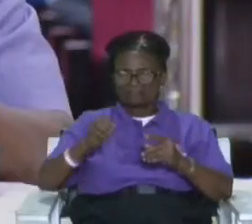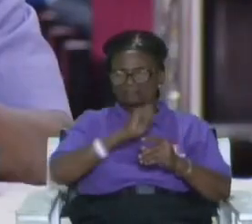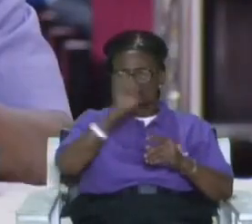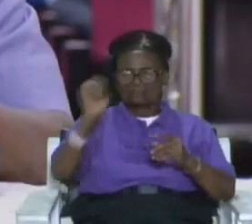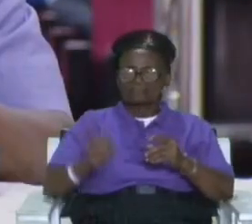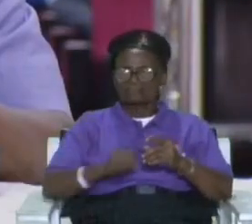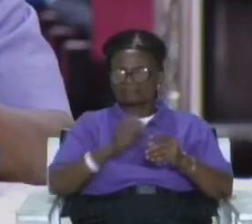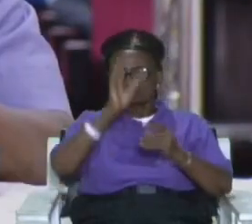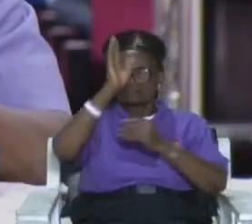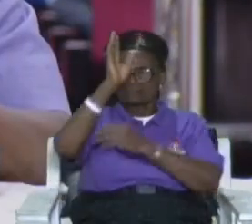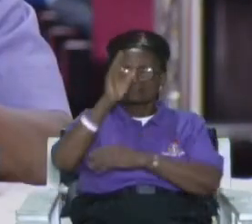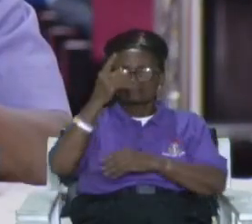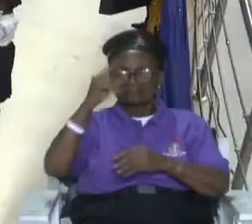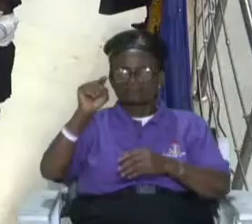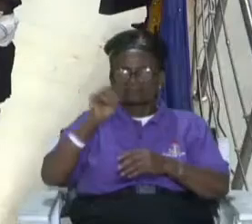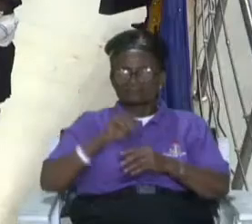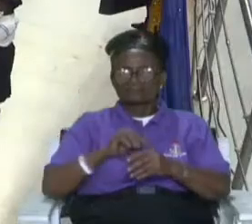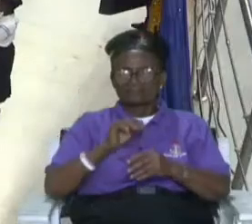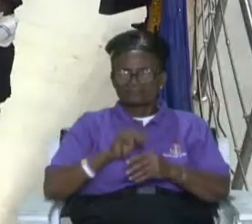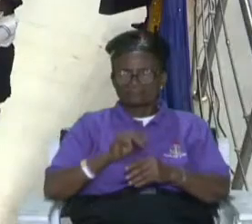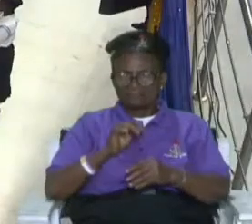Jesus' mighty name we have prayed.